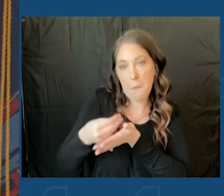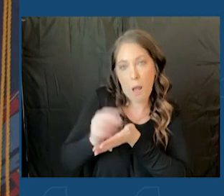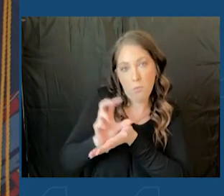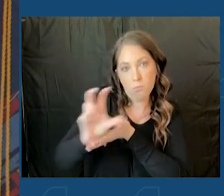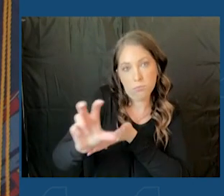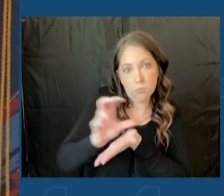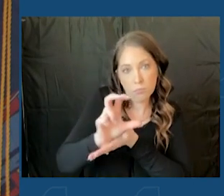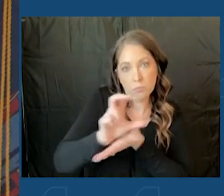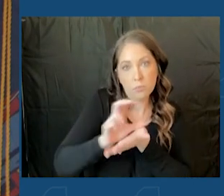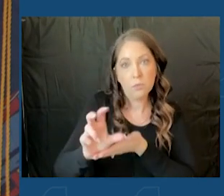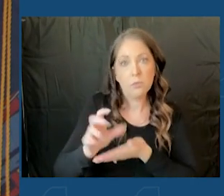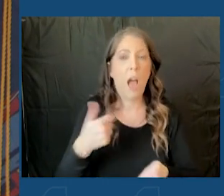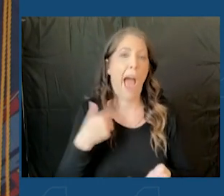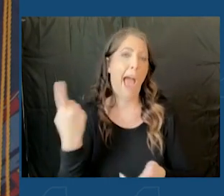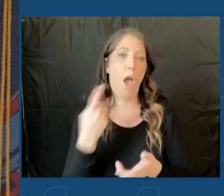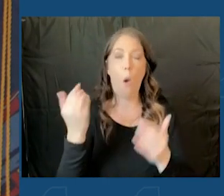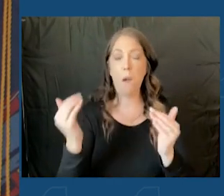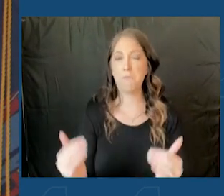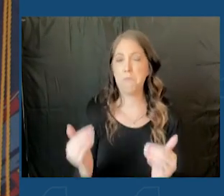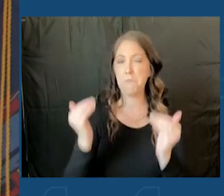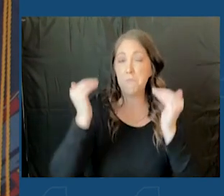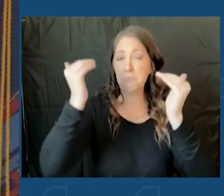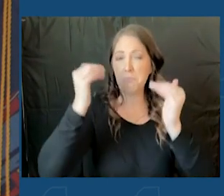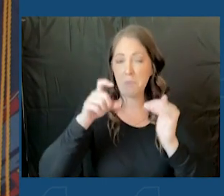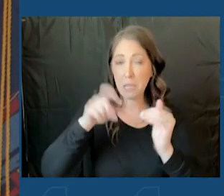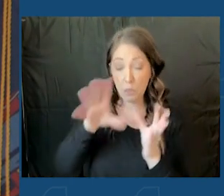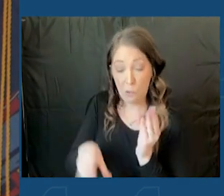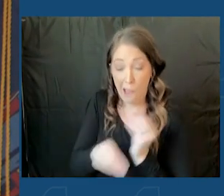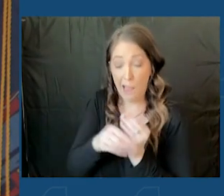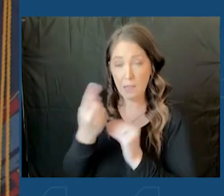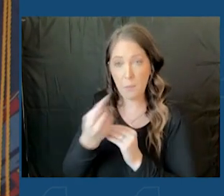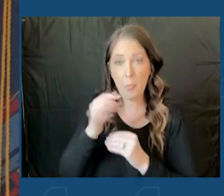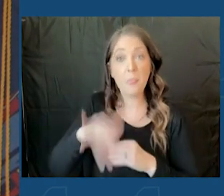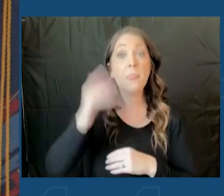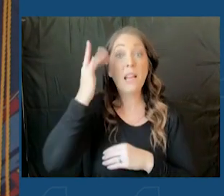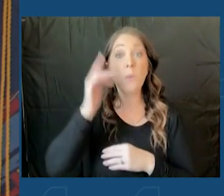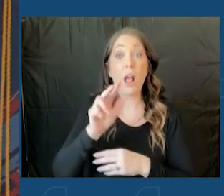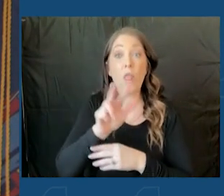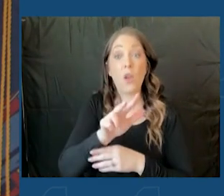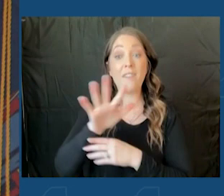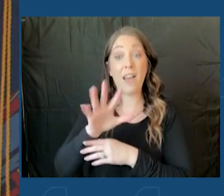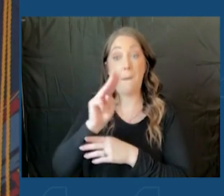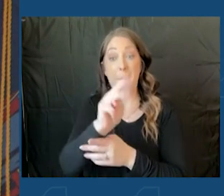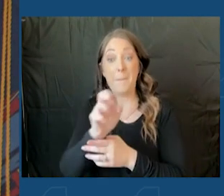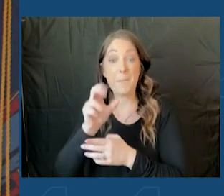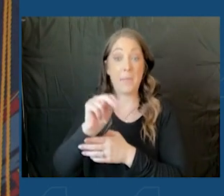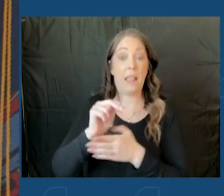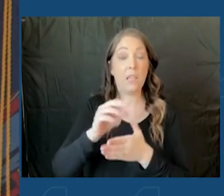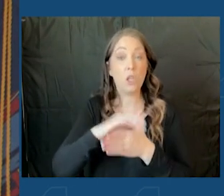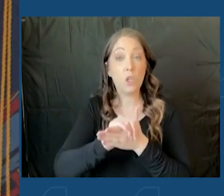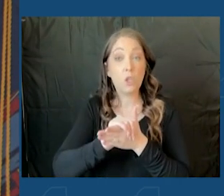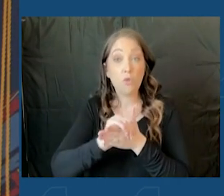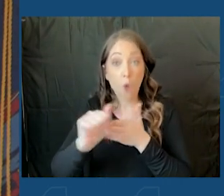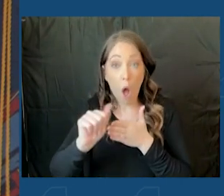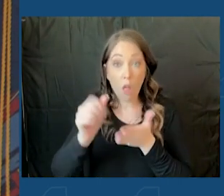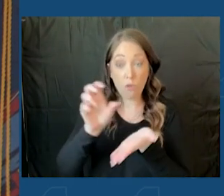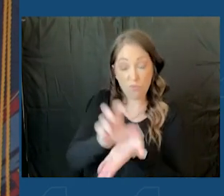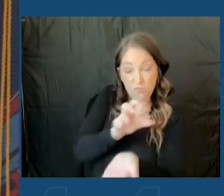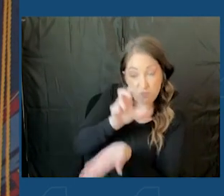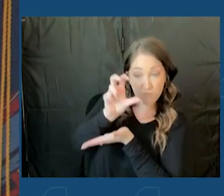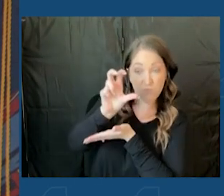there anything else we need to be doing? And that's exactly why we put almost $35 million in our recently passed budget to make sure we